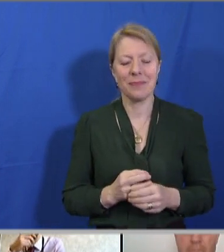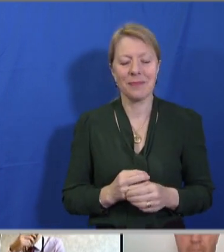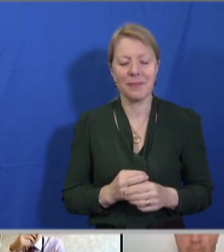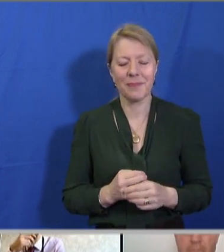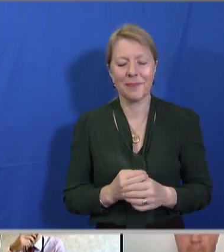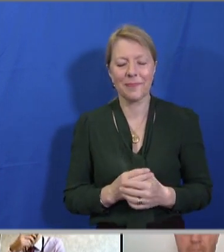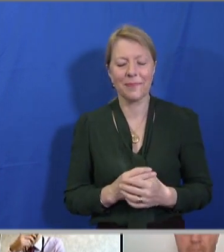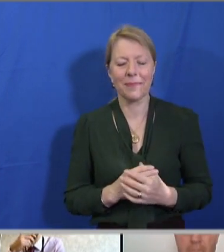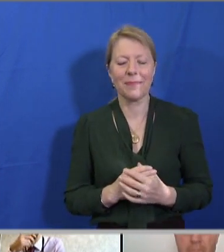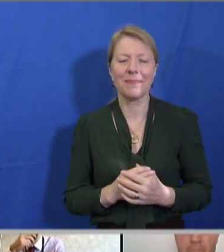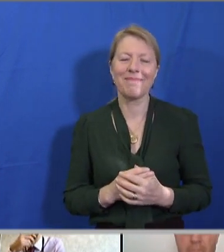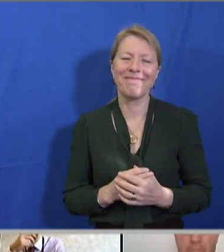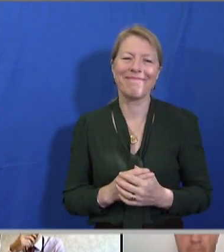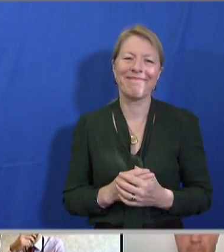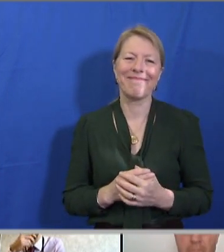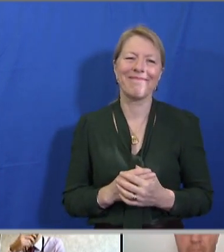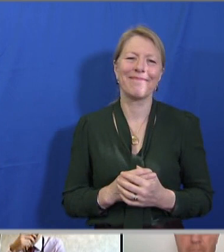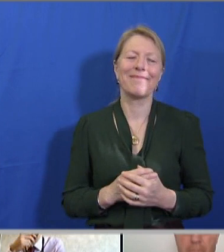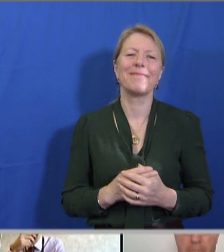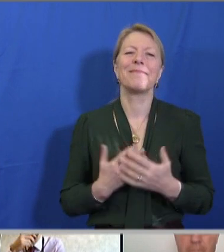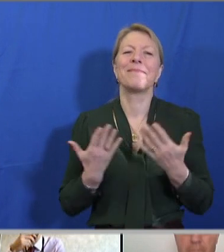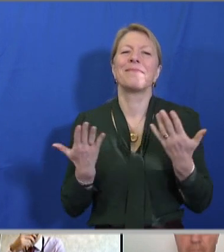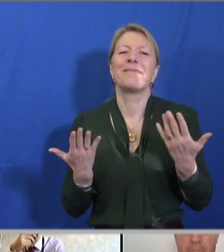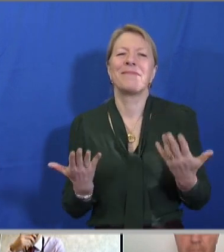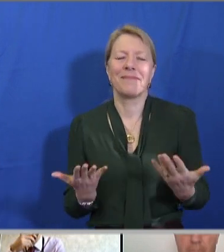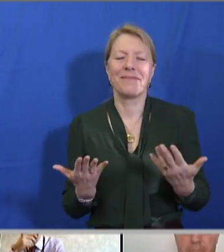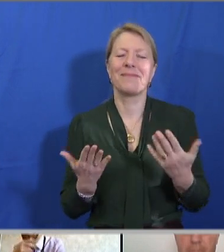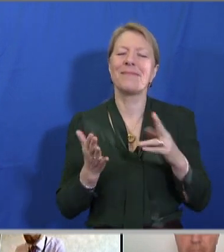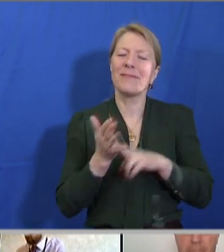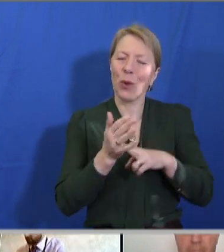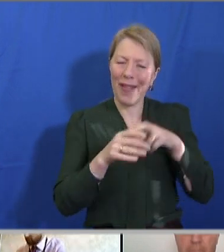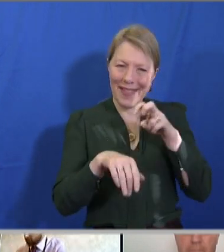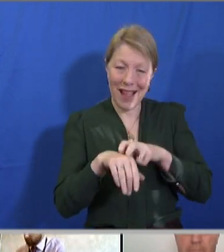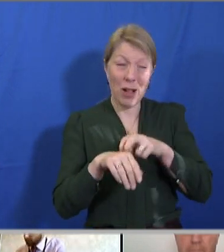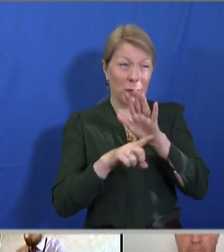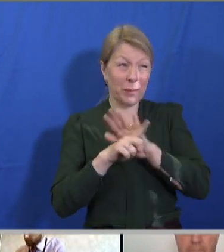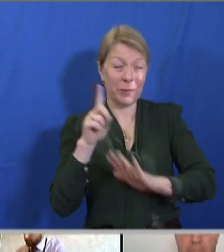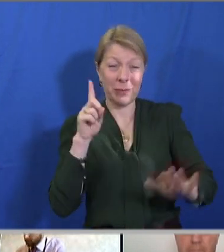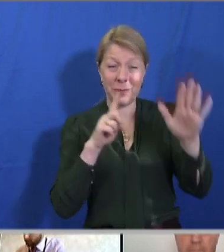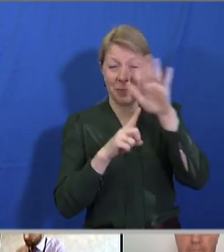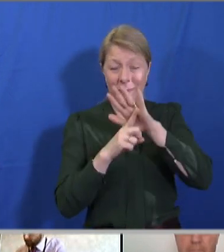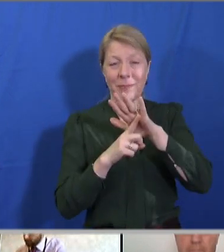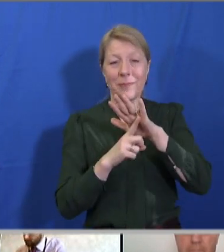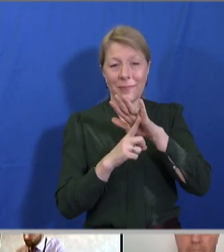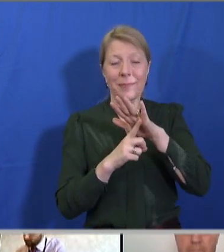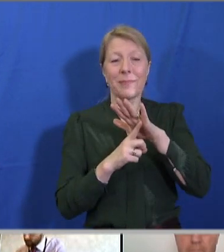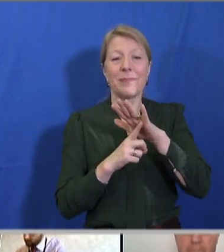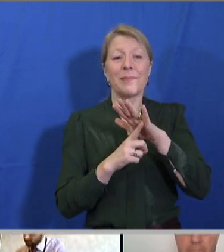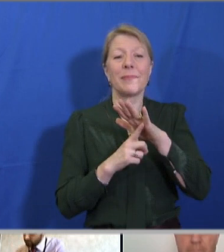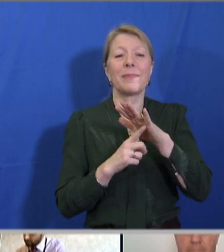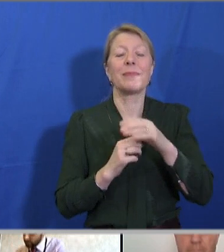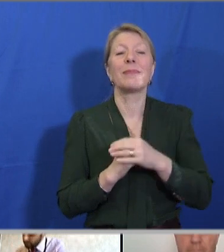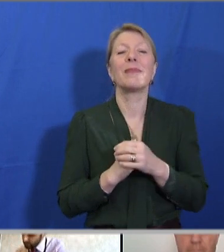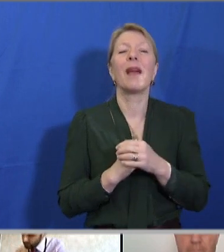Yep. So, I mean, none of our main hospitals in Northern Ireland have an outpatient changing places